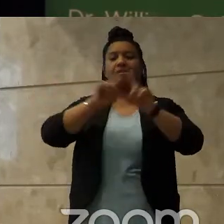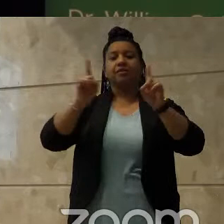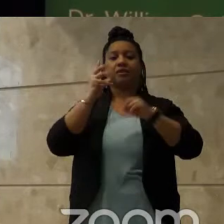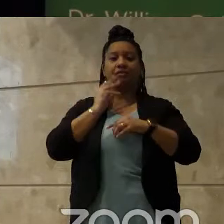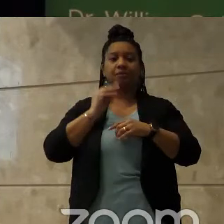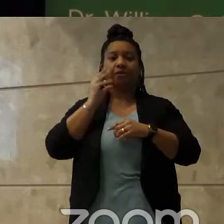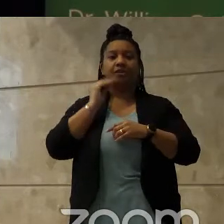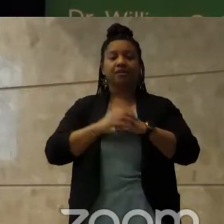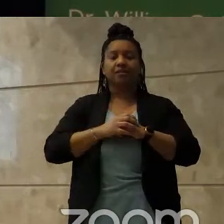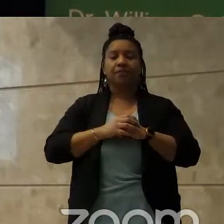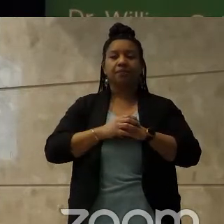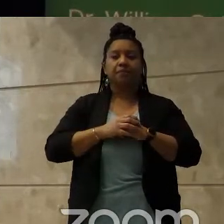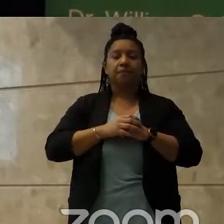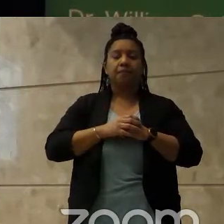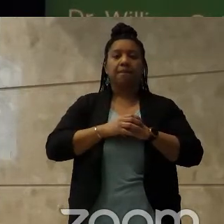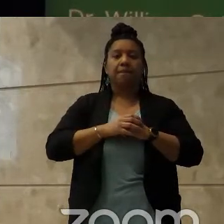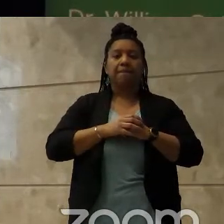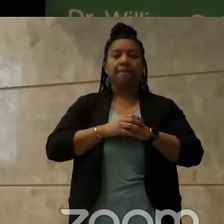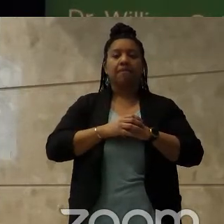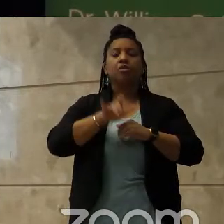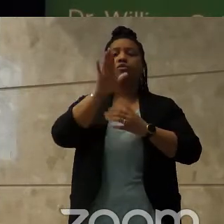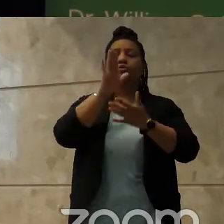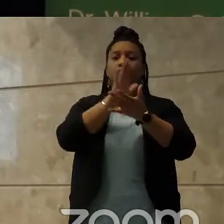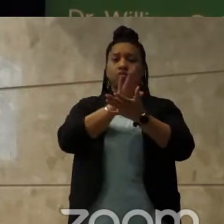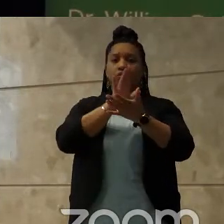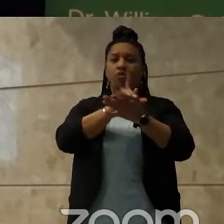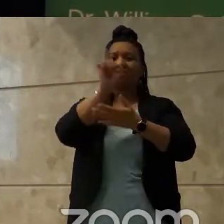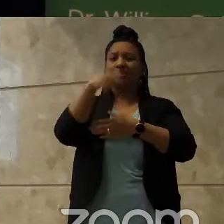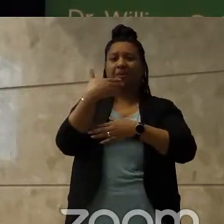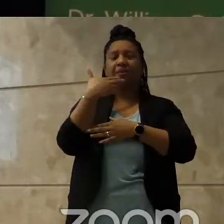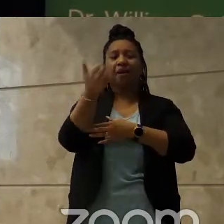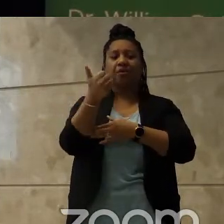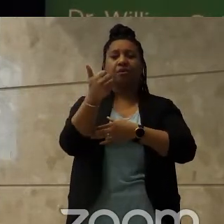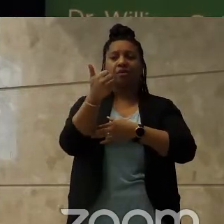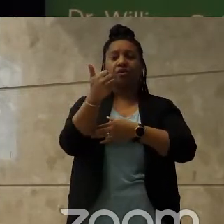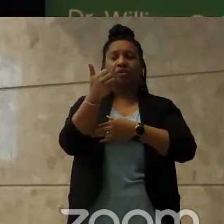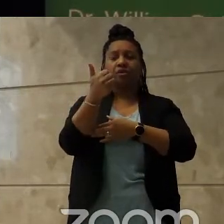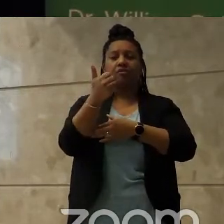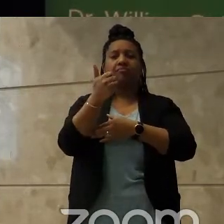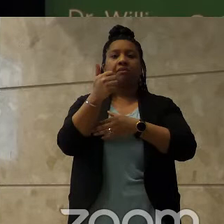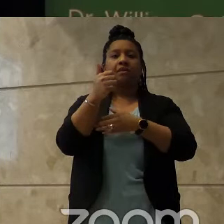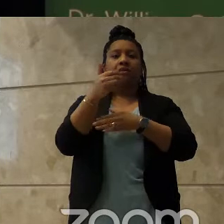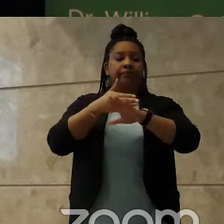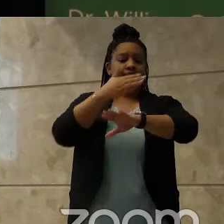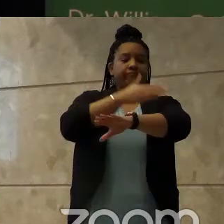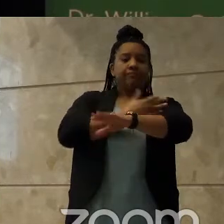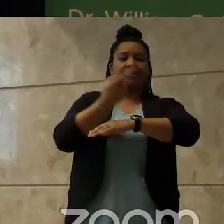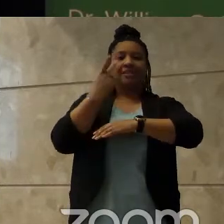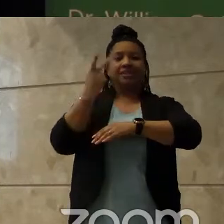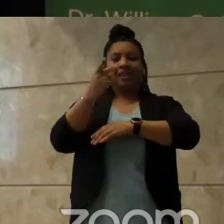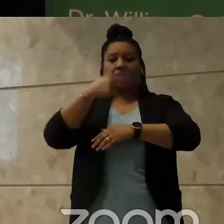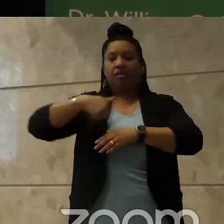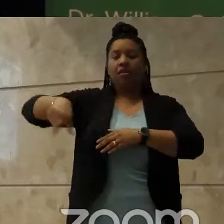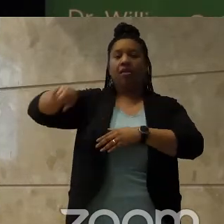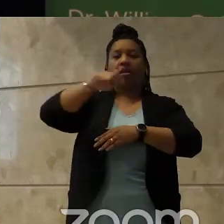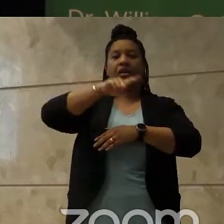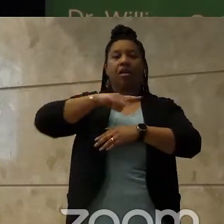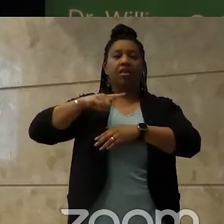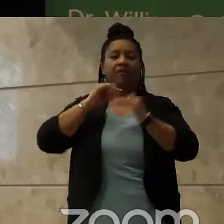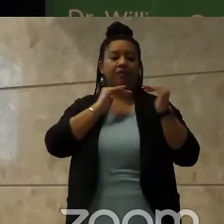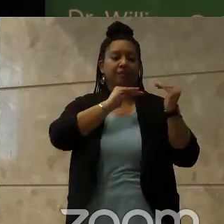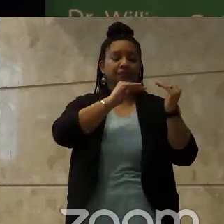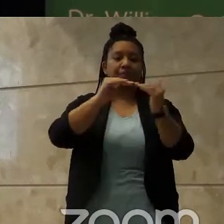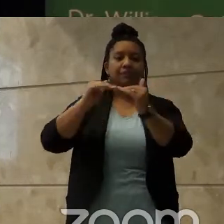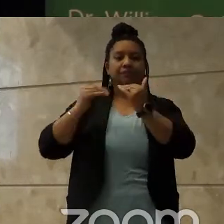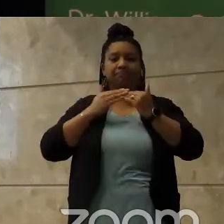We deserve schools that are better, meant to see us all aligned with our demonstrated undeniable potency and